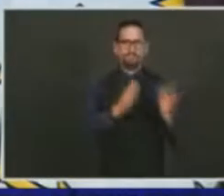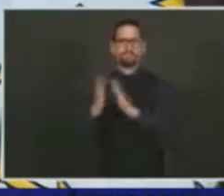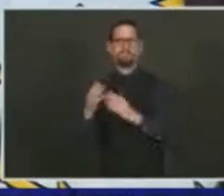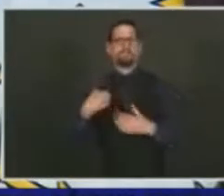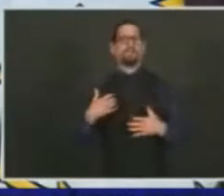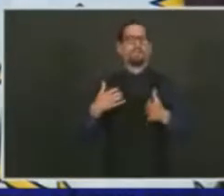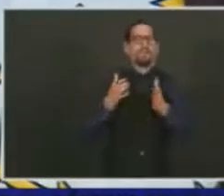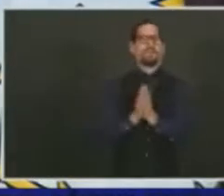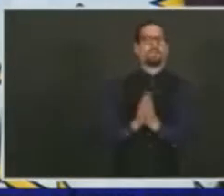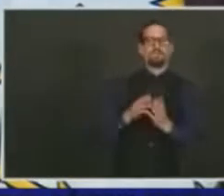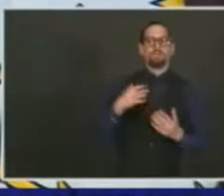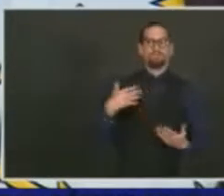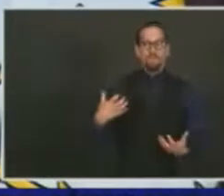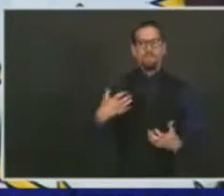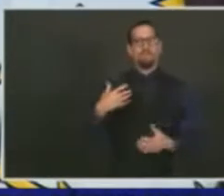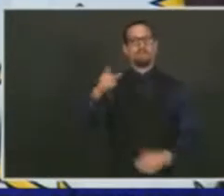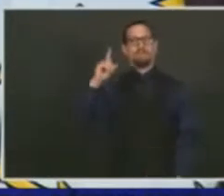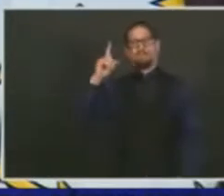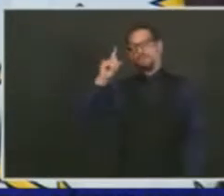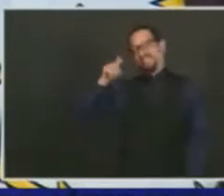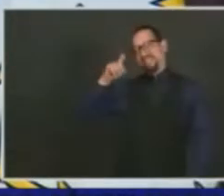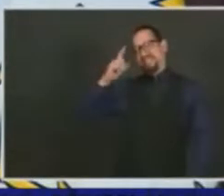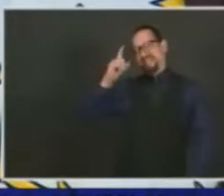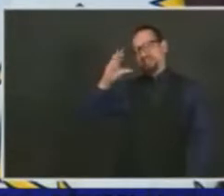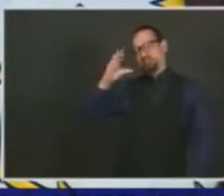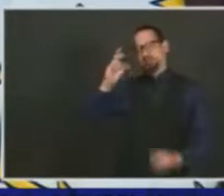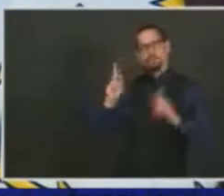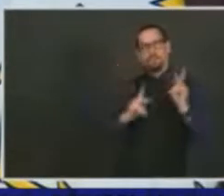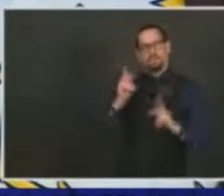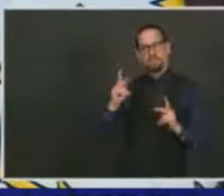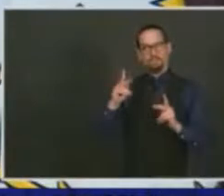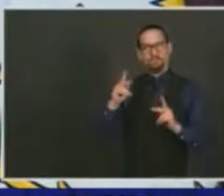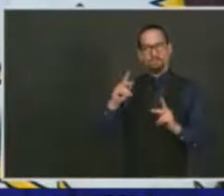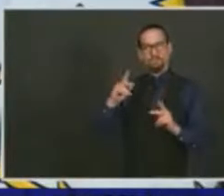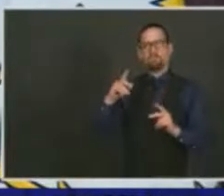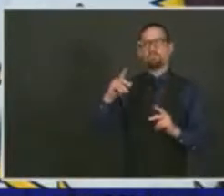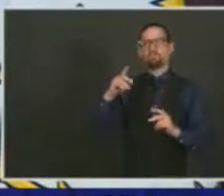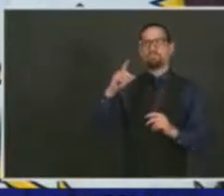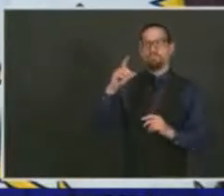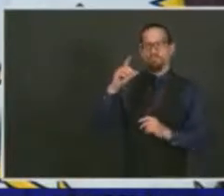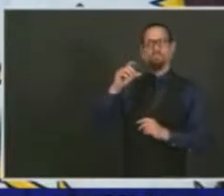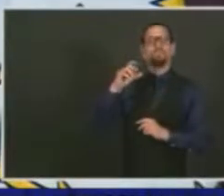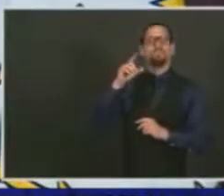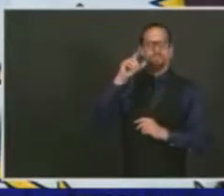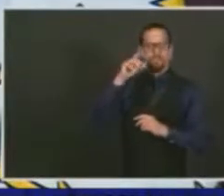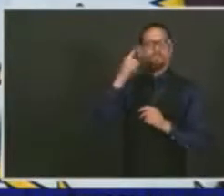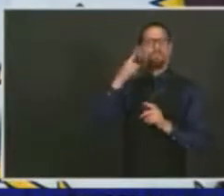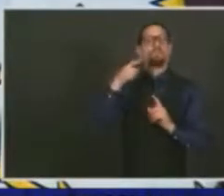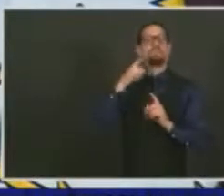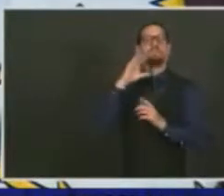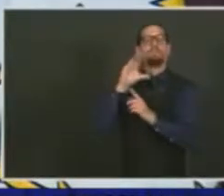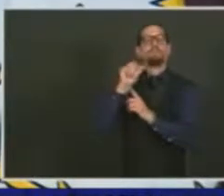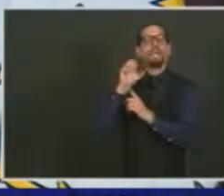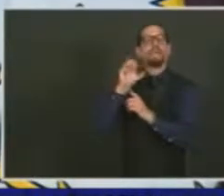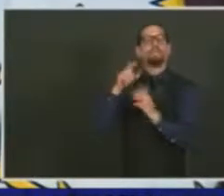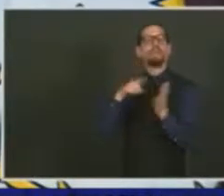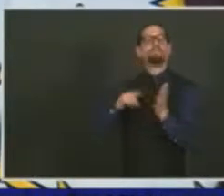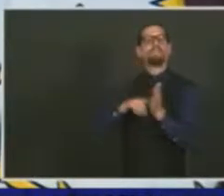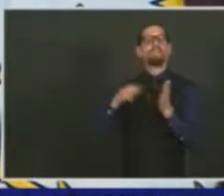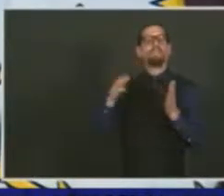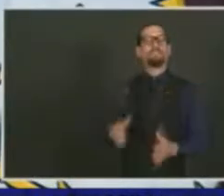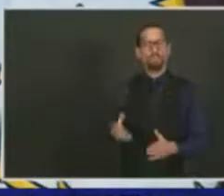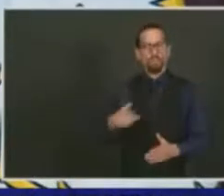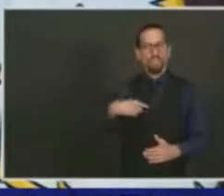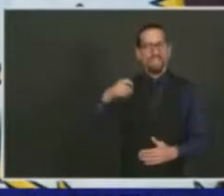case investigators at the Department of Health. So if you have any customer